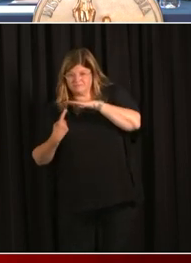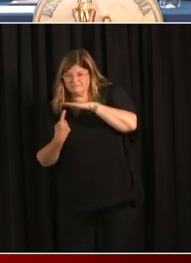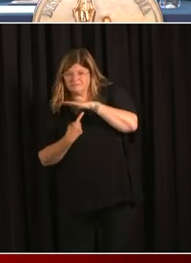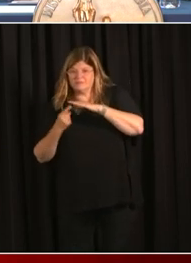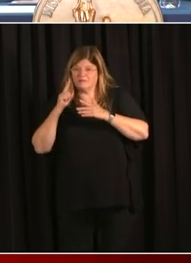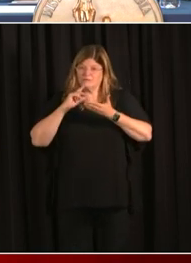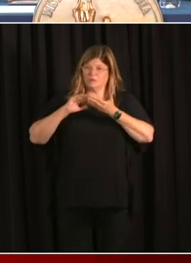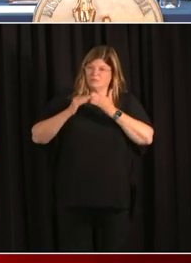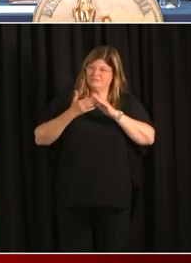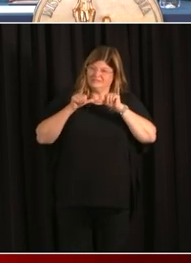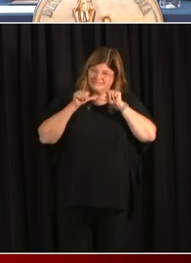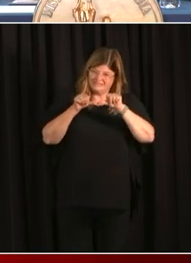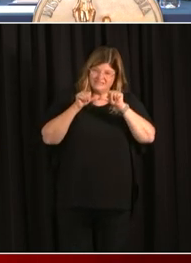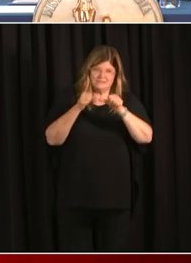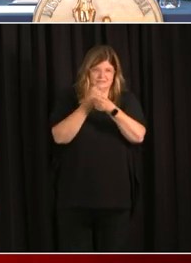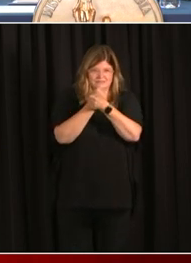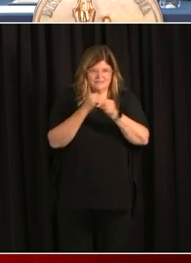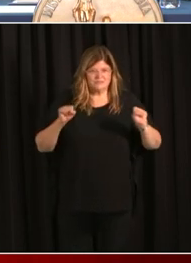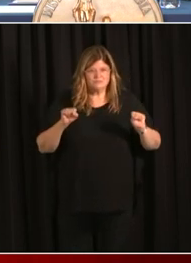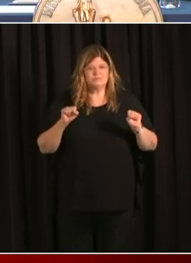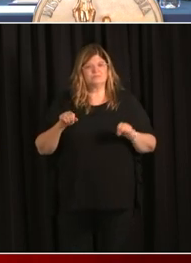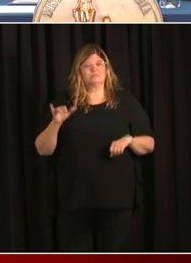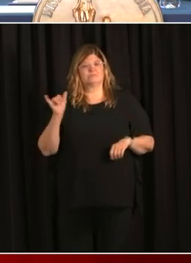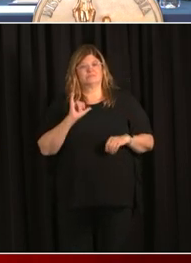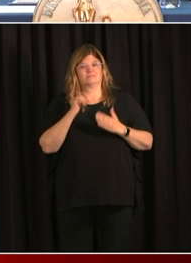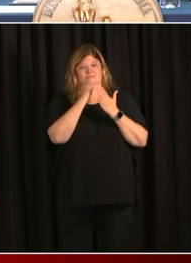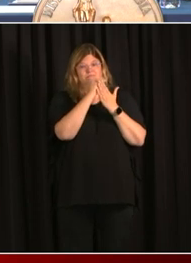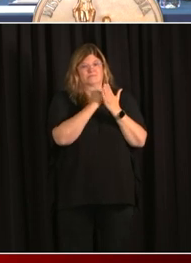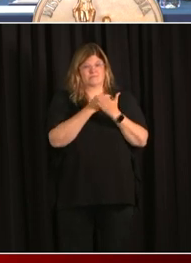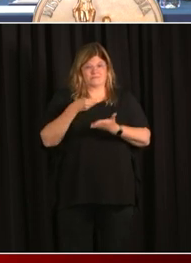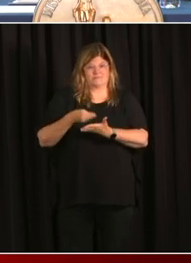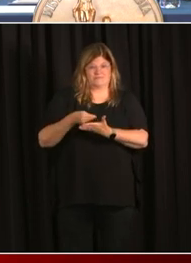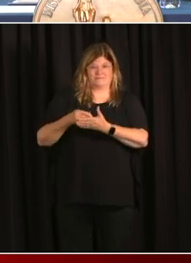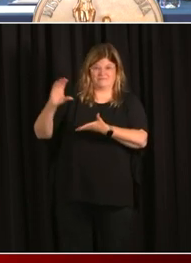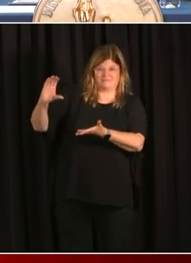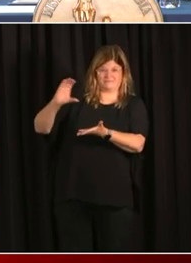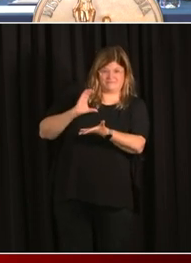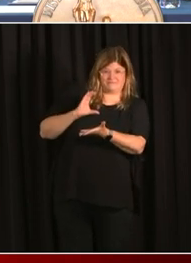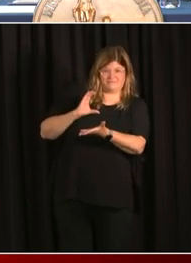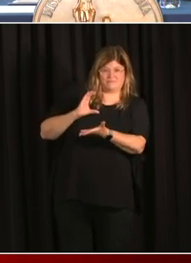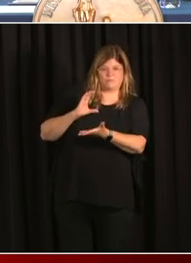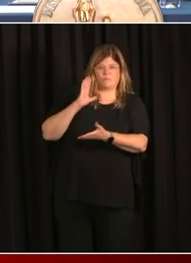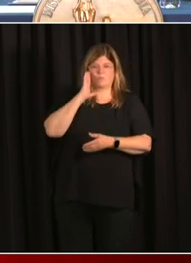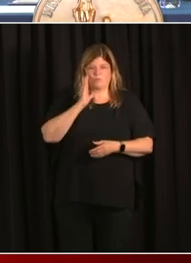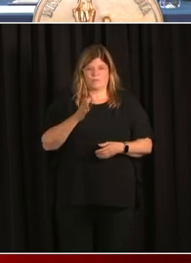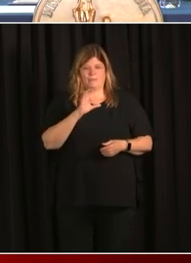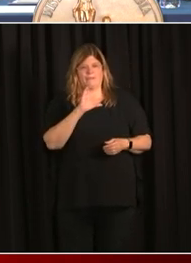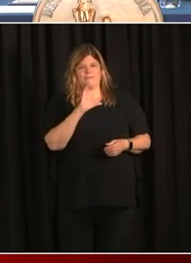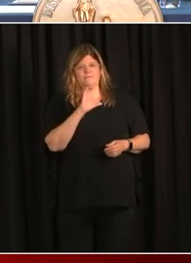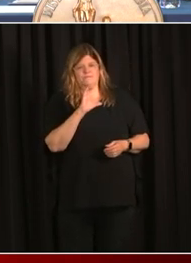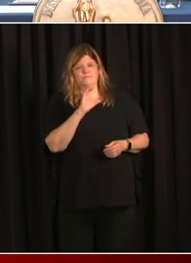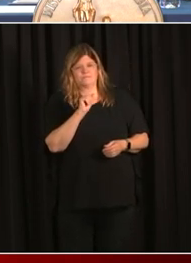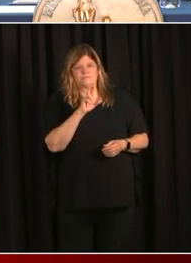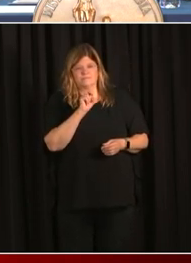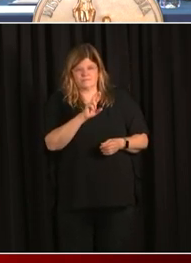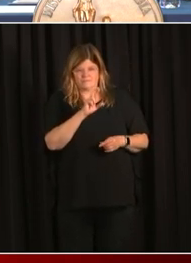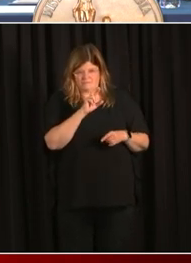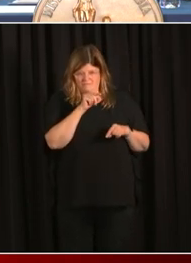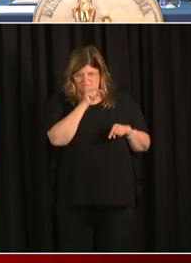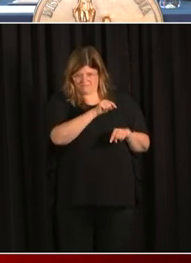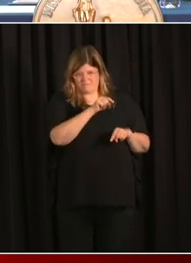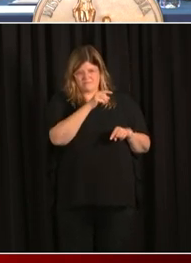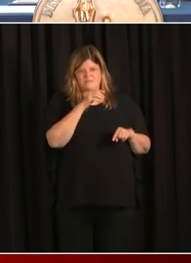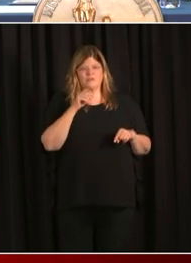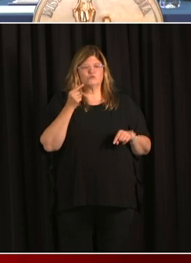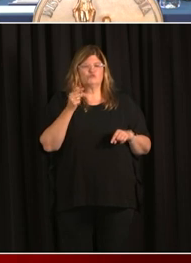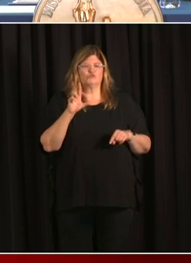we've also listed some of the funds that have already come in or will come in for the CARES Act, other federal grants